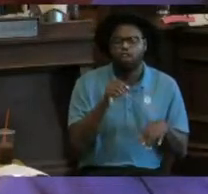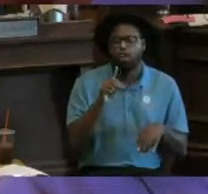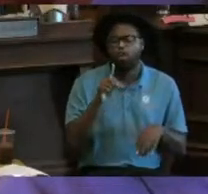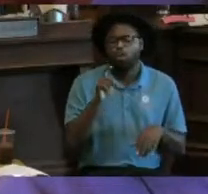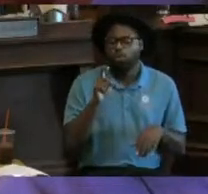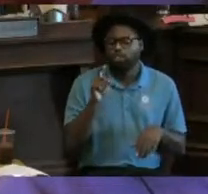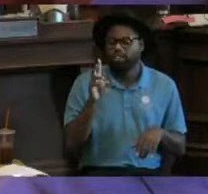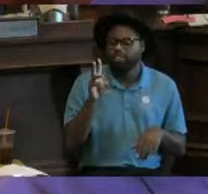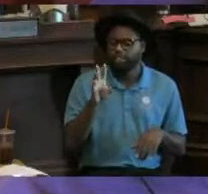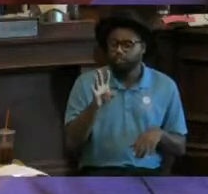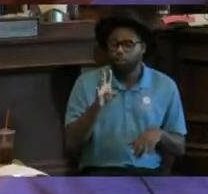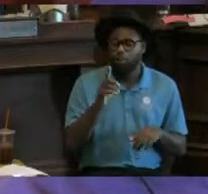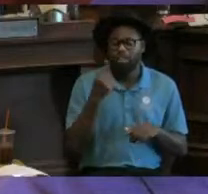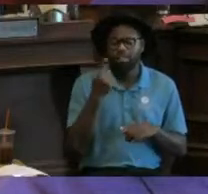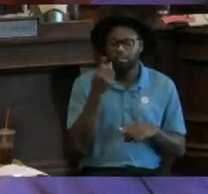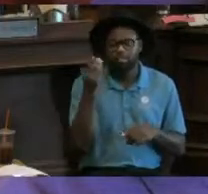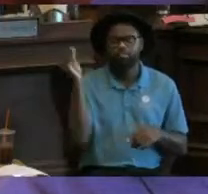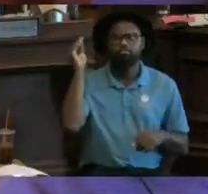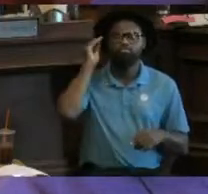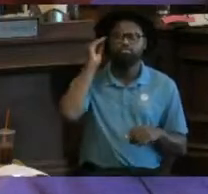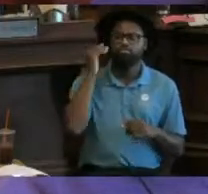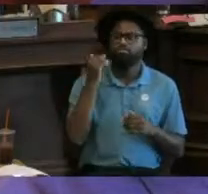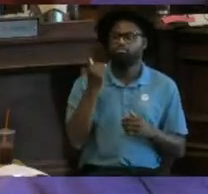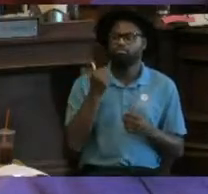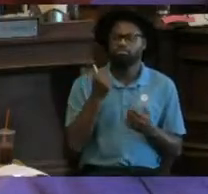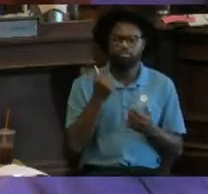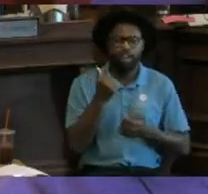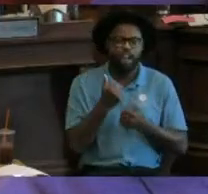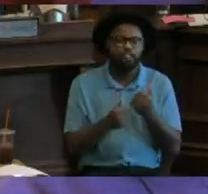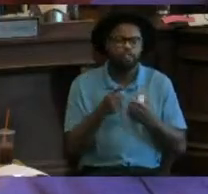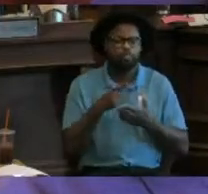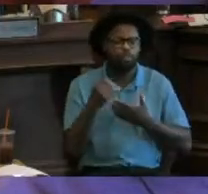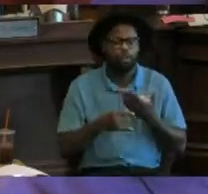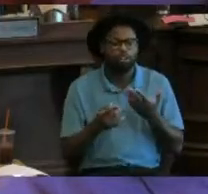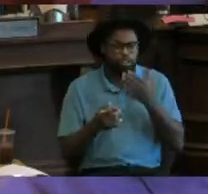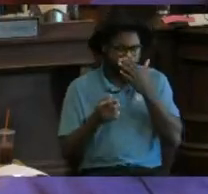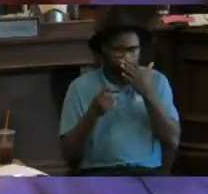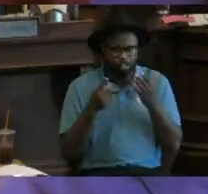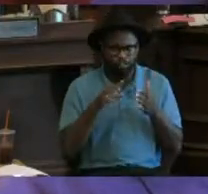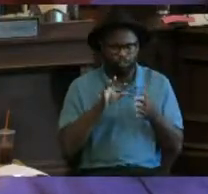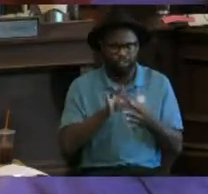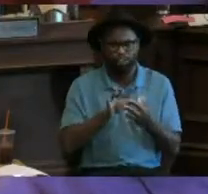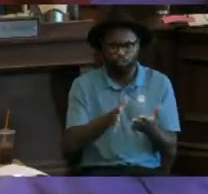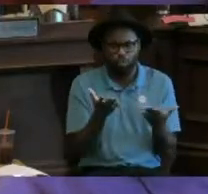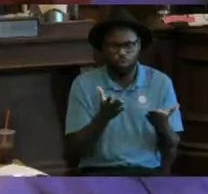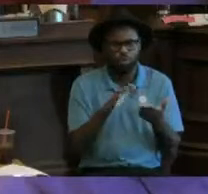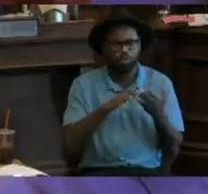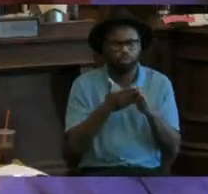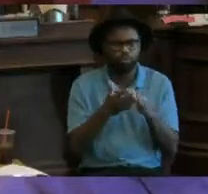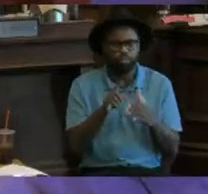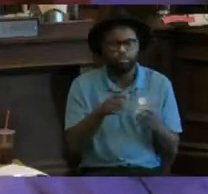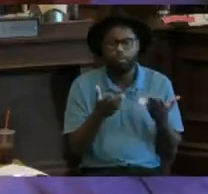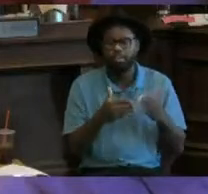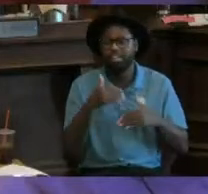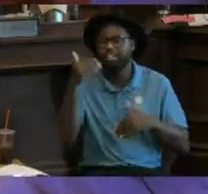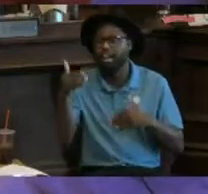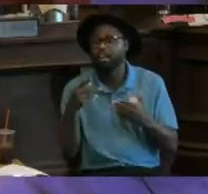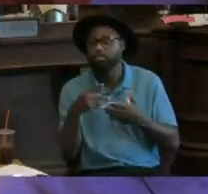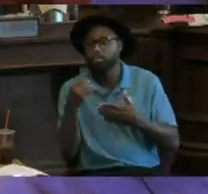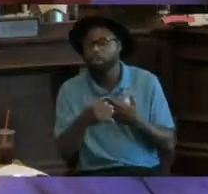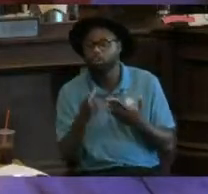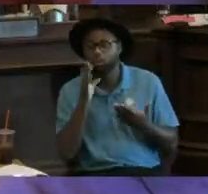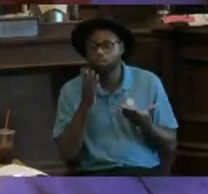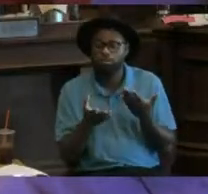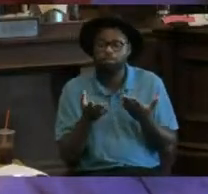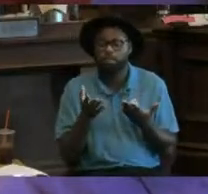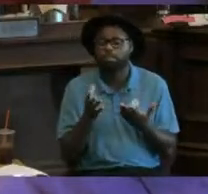something to definitely keep in mind. You know, every project or one project can't meet all the needs of the community. And maybe in our next project, we can have a little bit more